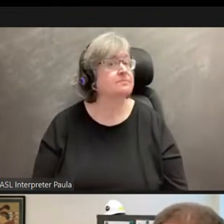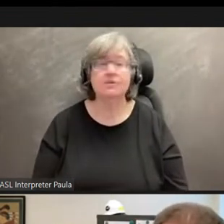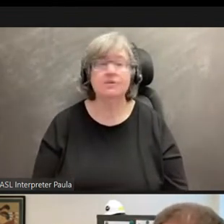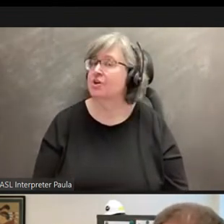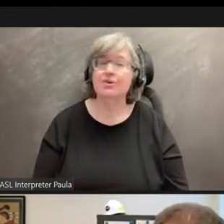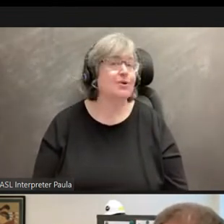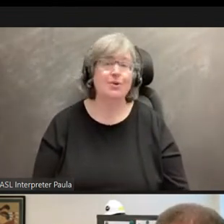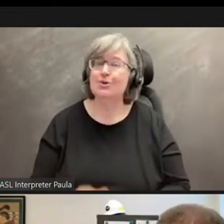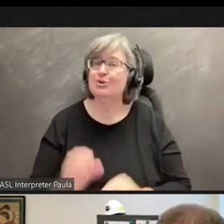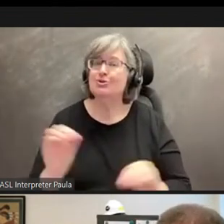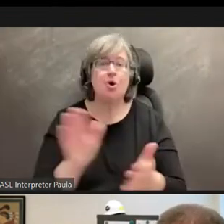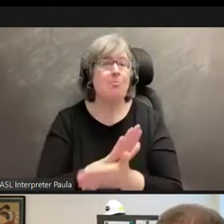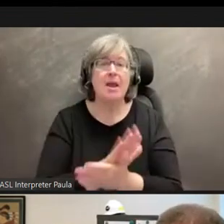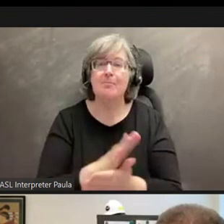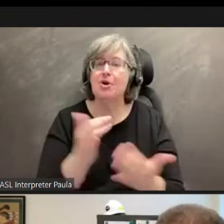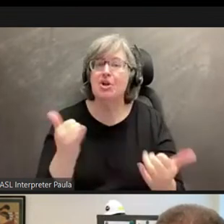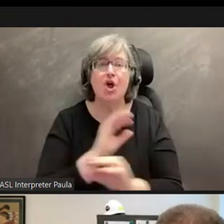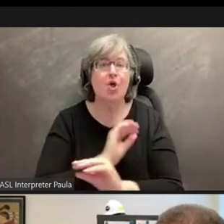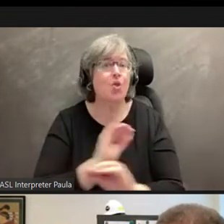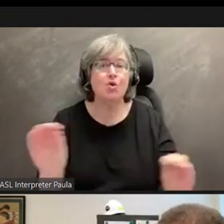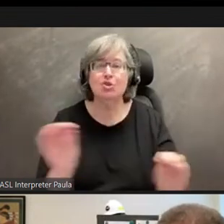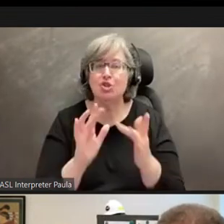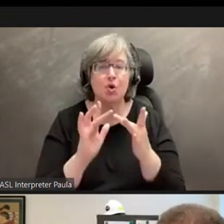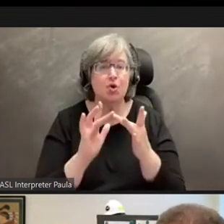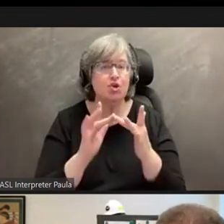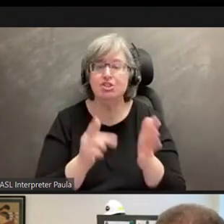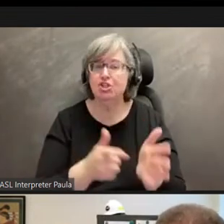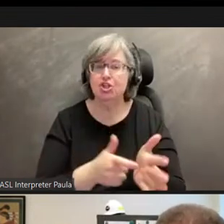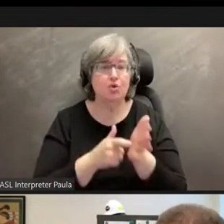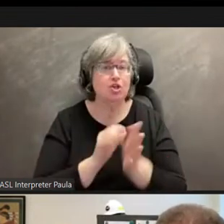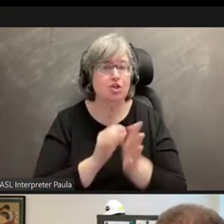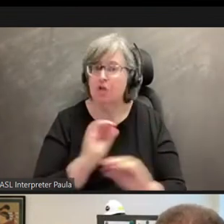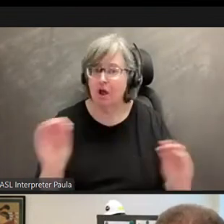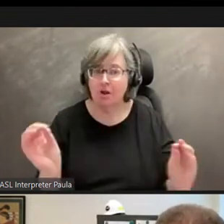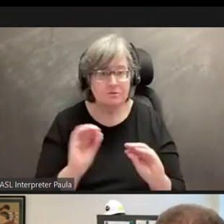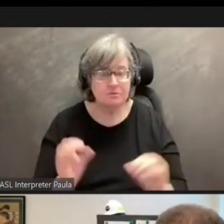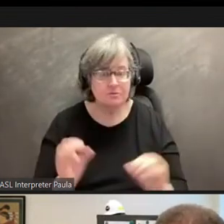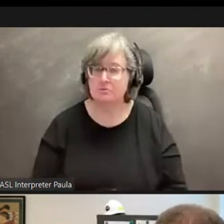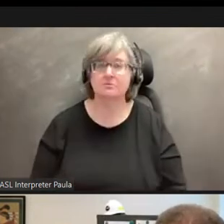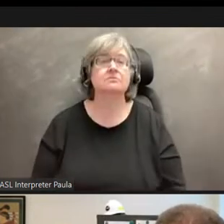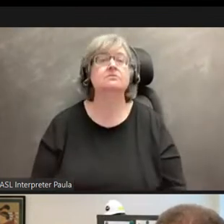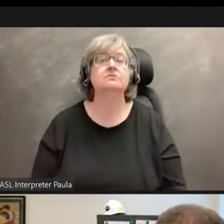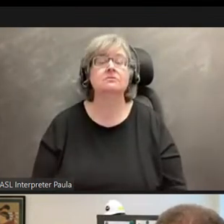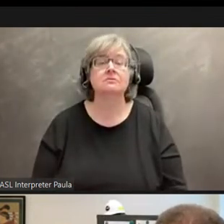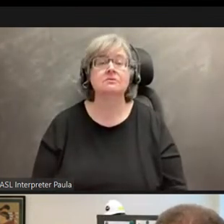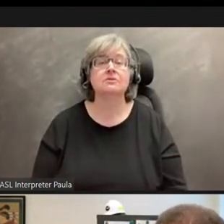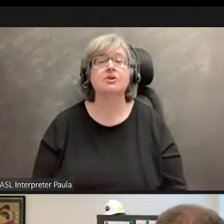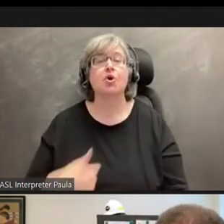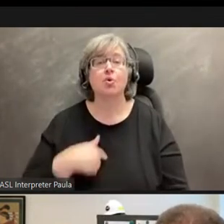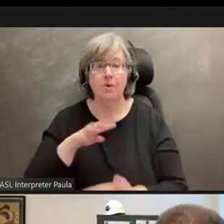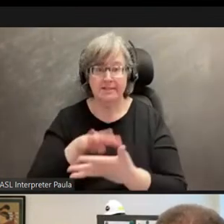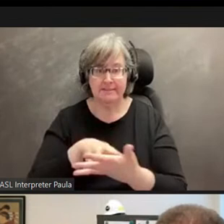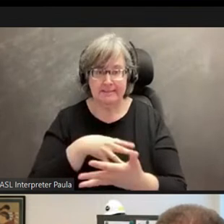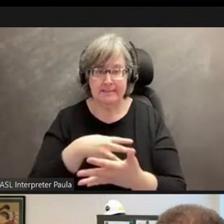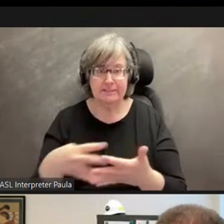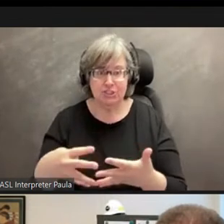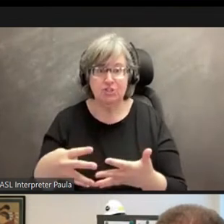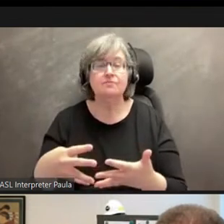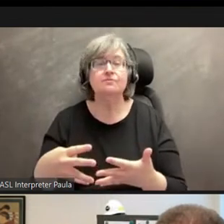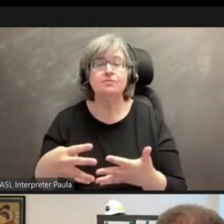paper anywhere. There is no digital requirement anywhere. We then schedule them for